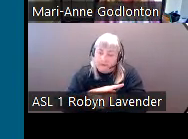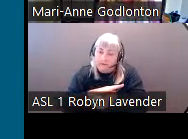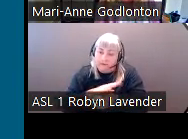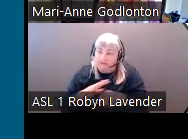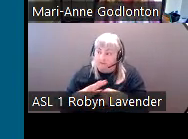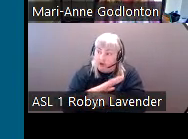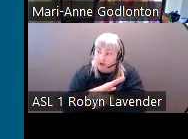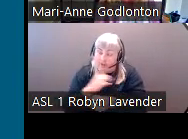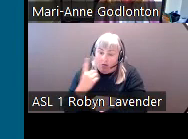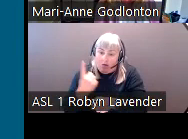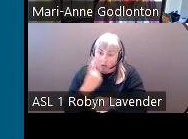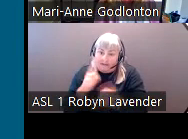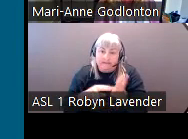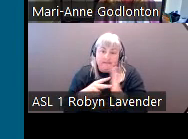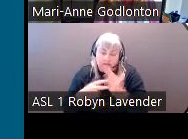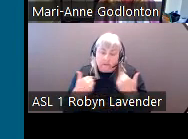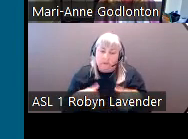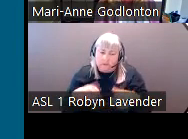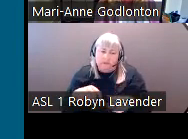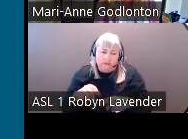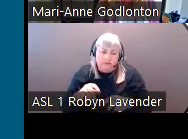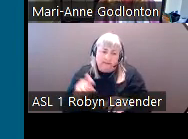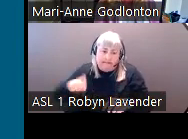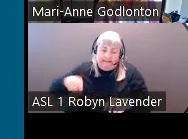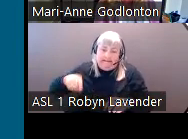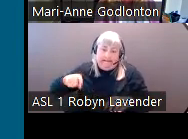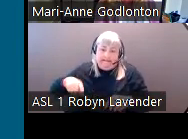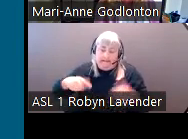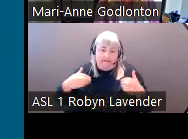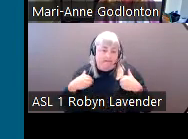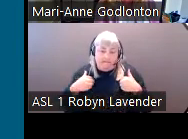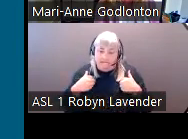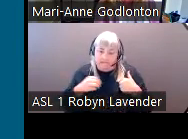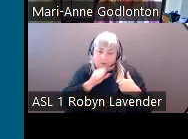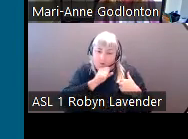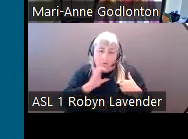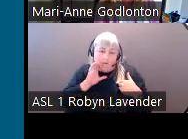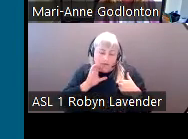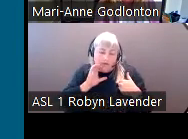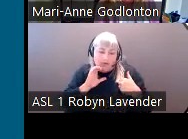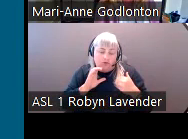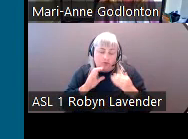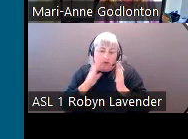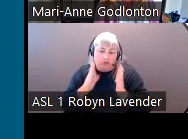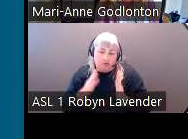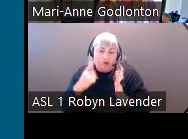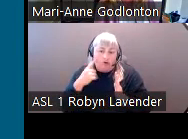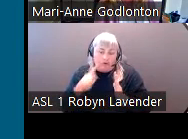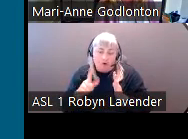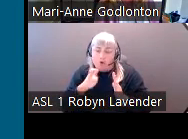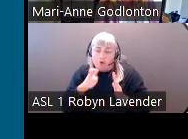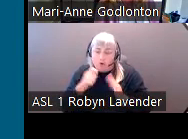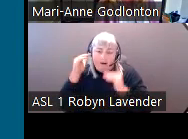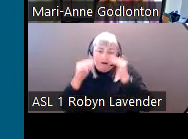that obviously there's a need for a shelter for older adults escaping abuse, and that requirement for